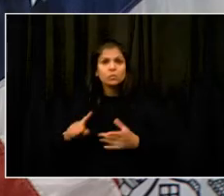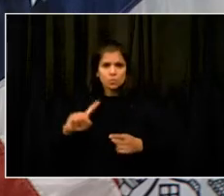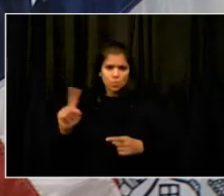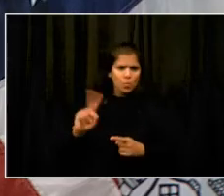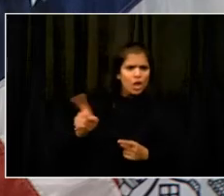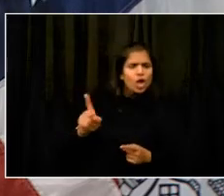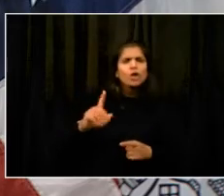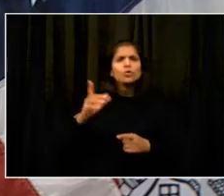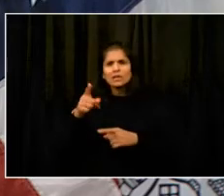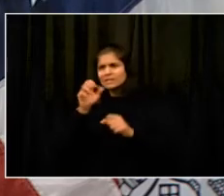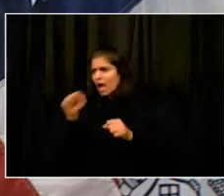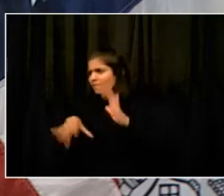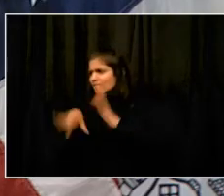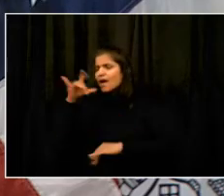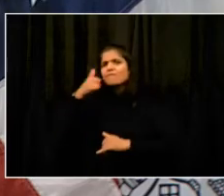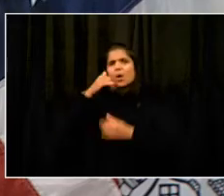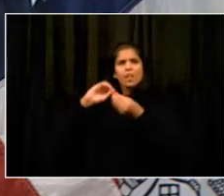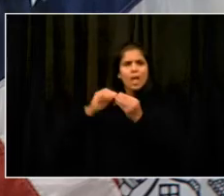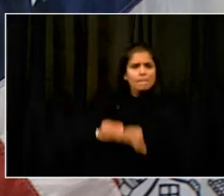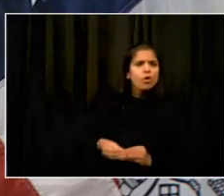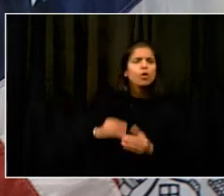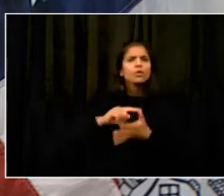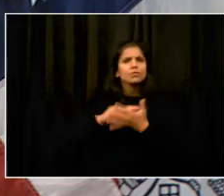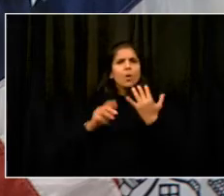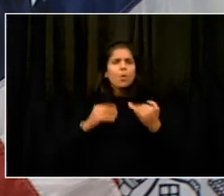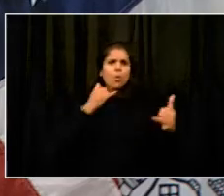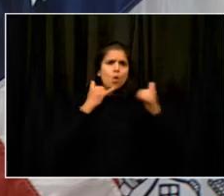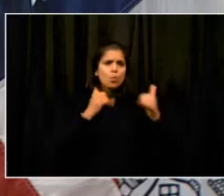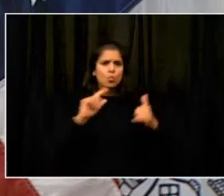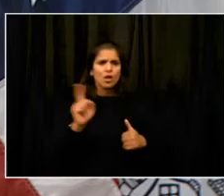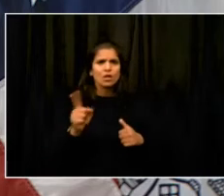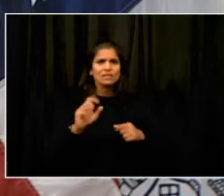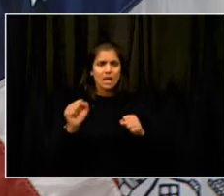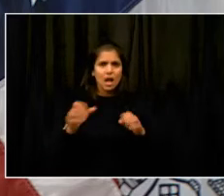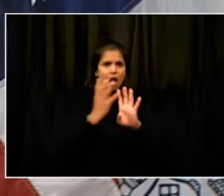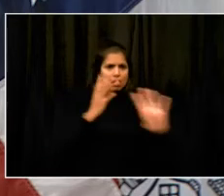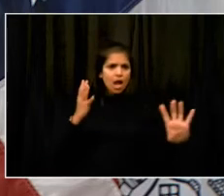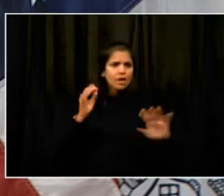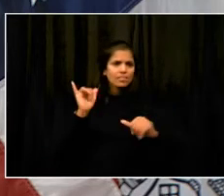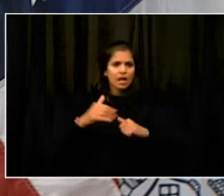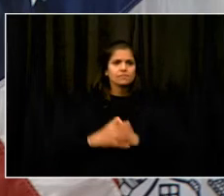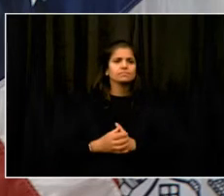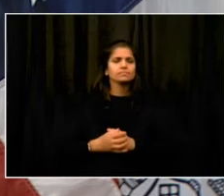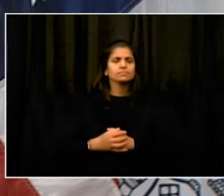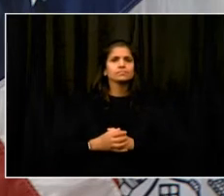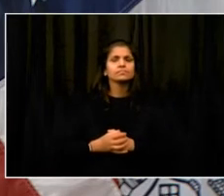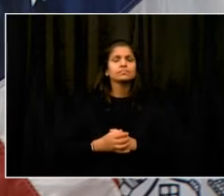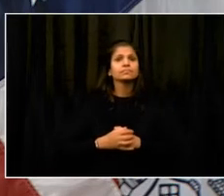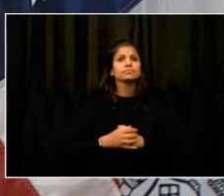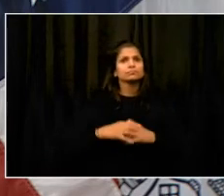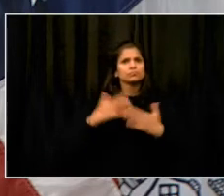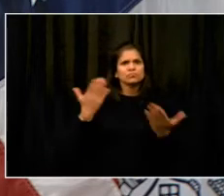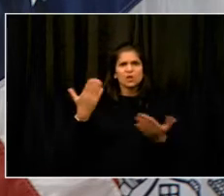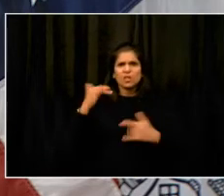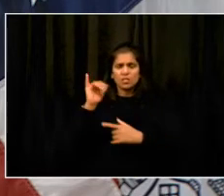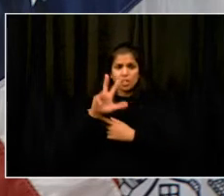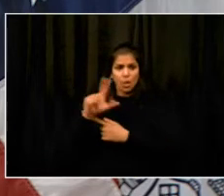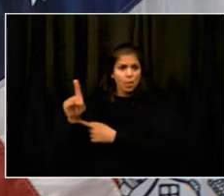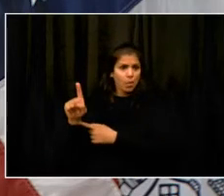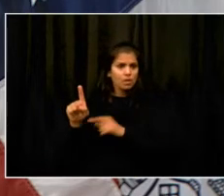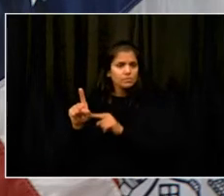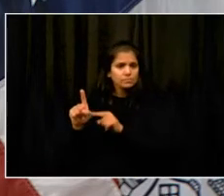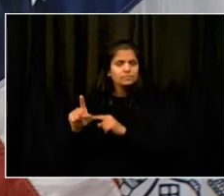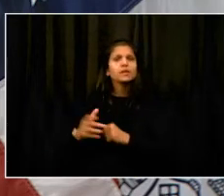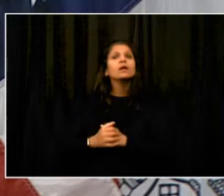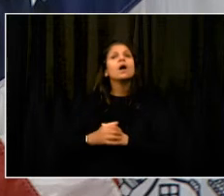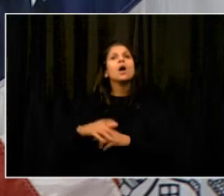where the waits are longer and shorter. And you get all that through calling 311 or going on the city website.